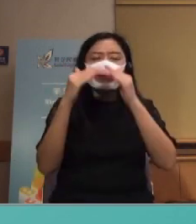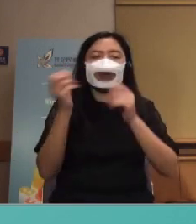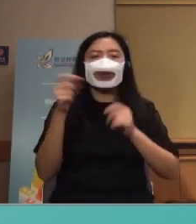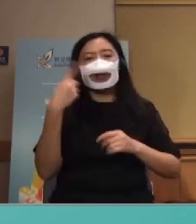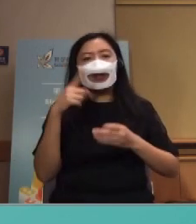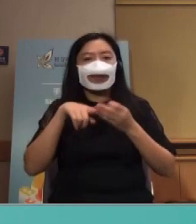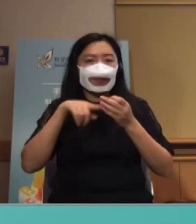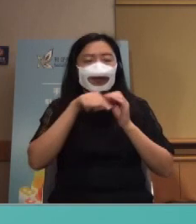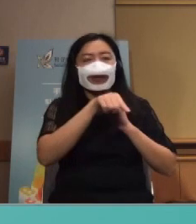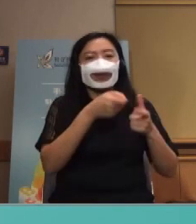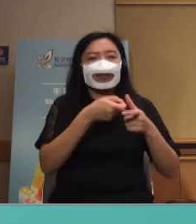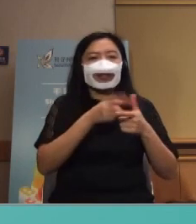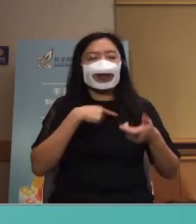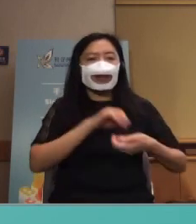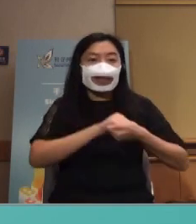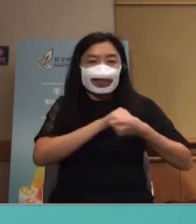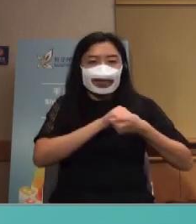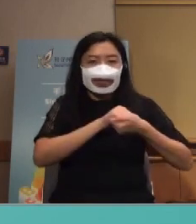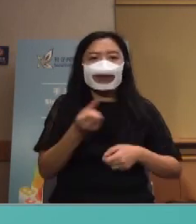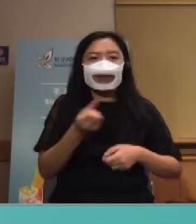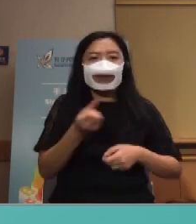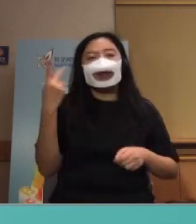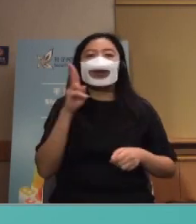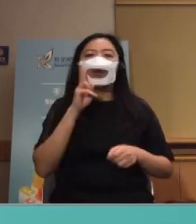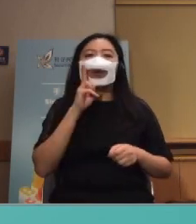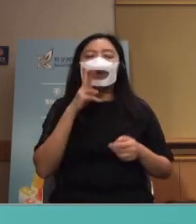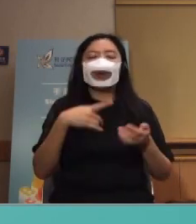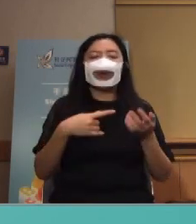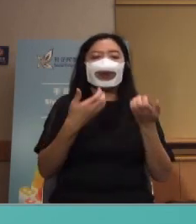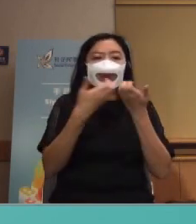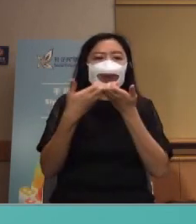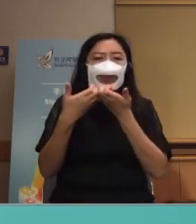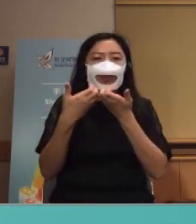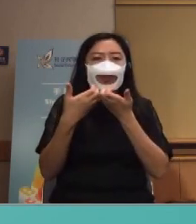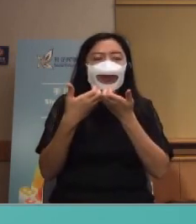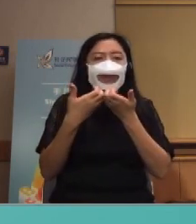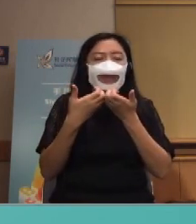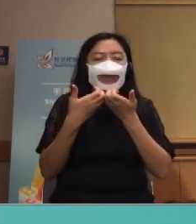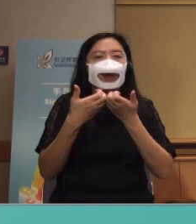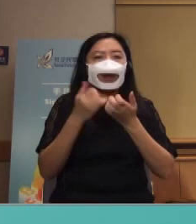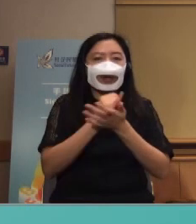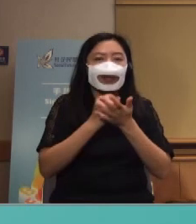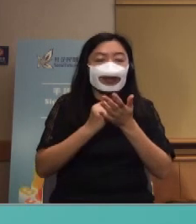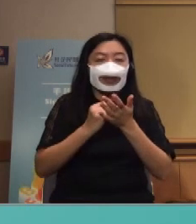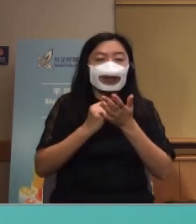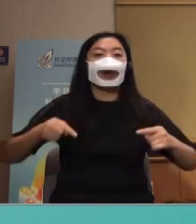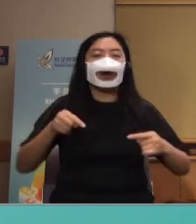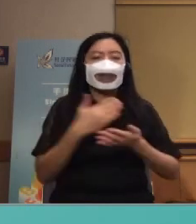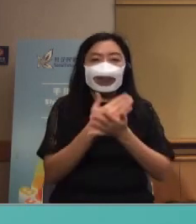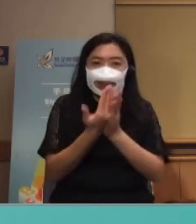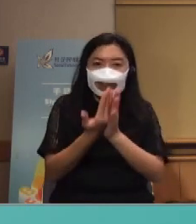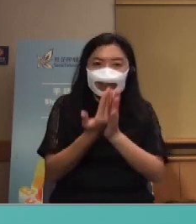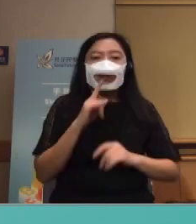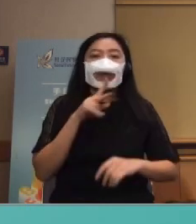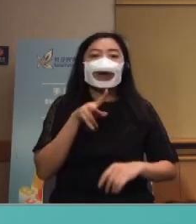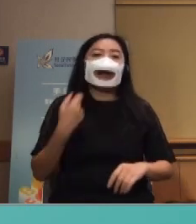basically, okay, we make it really, really simple for you, right? We make it really easy for you. It's super easy to set up your wallet. You can